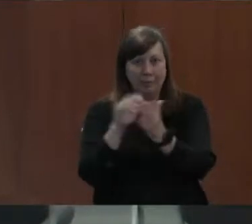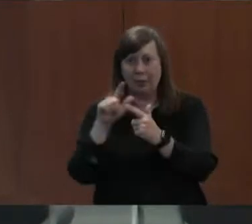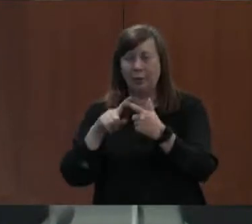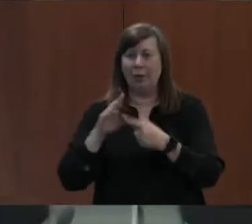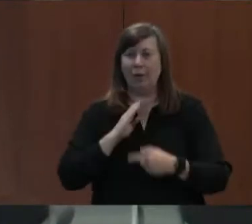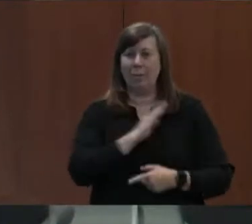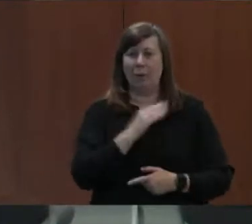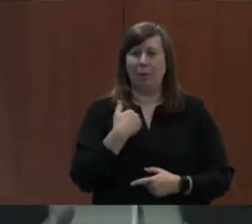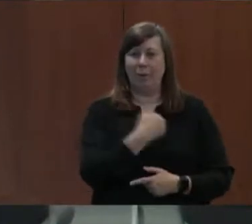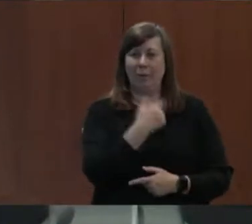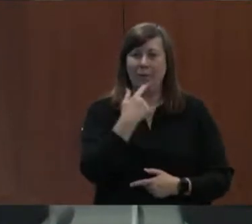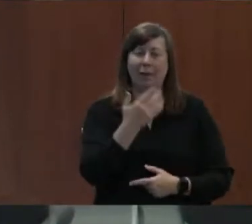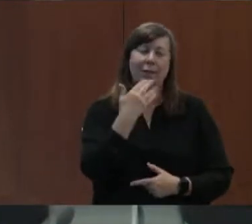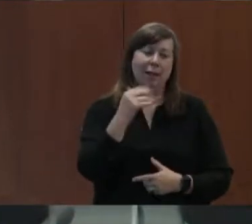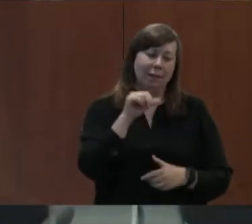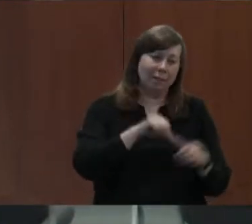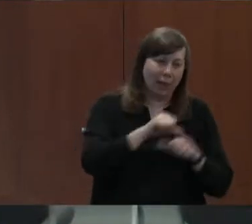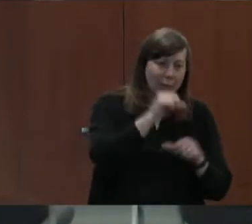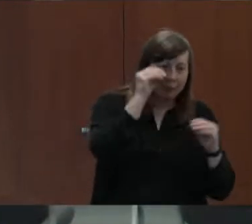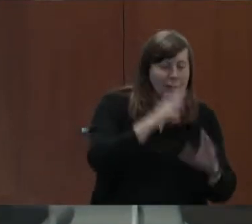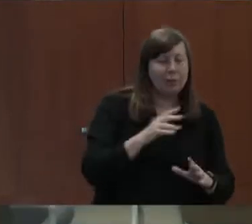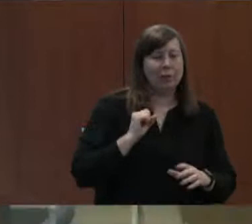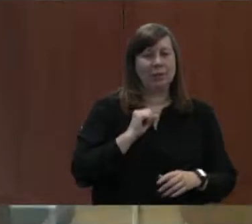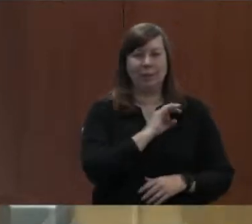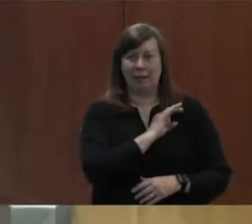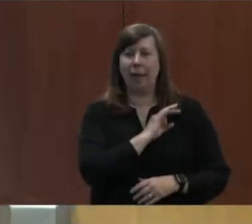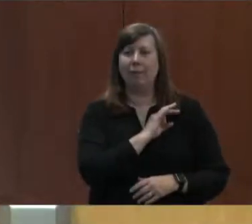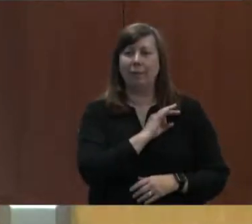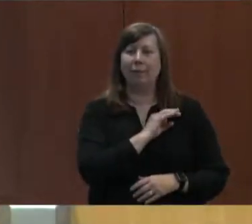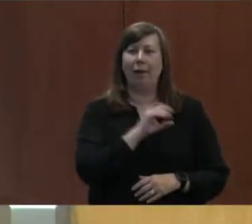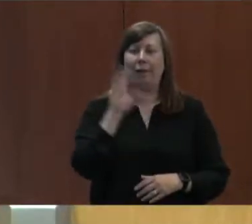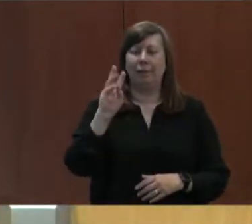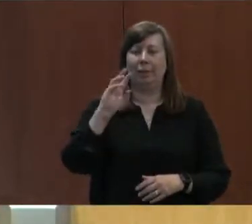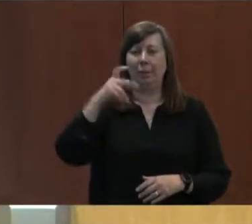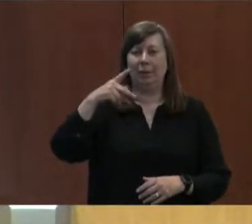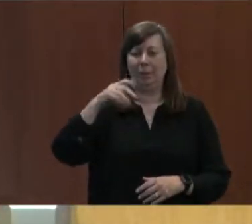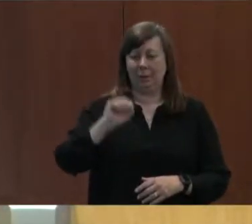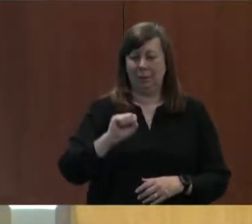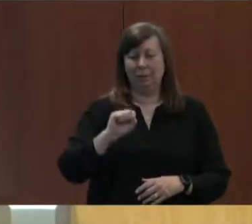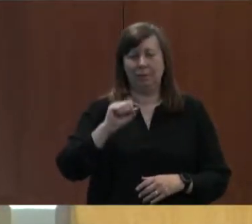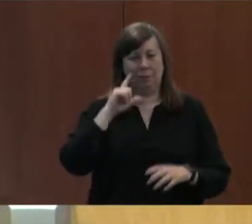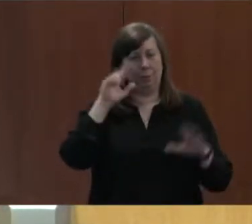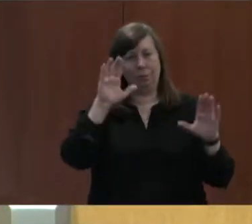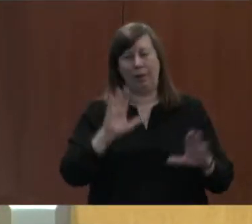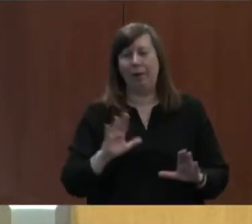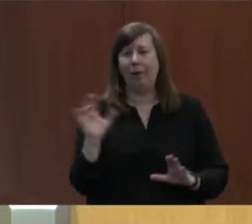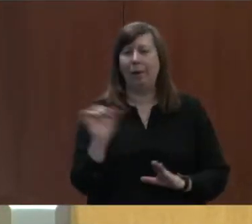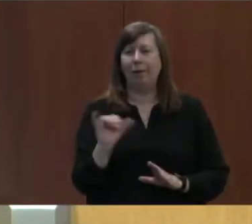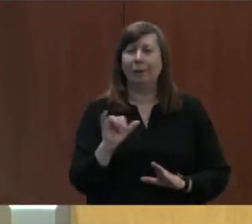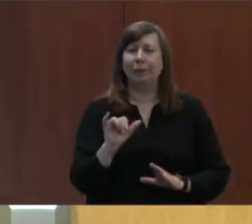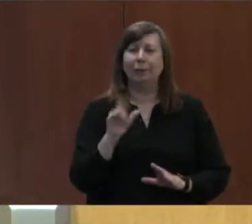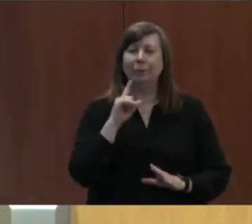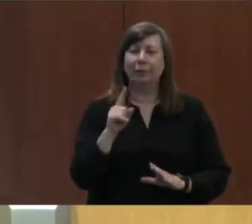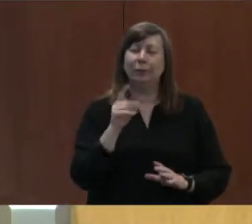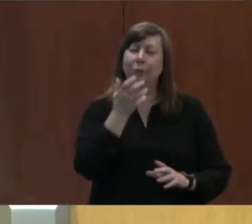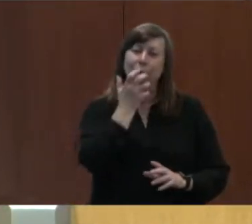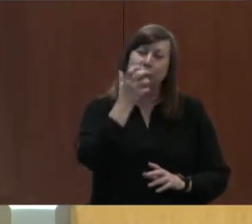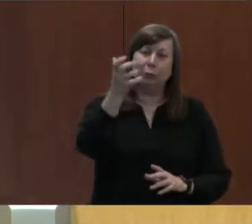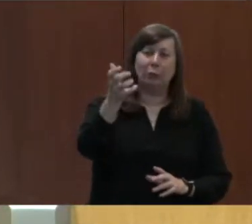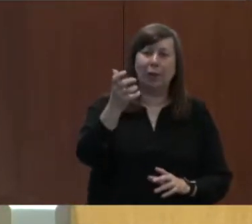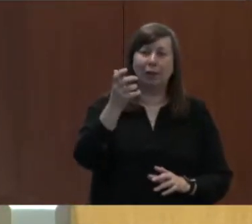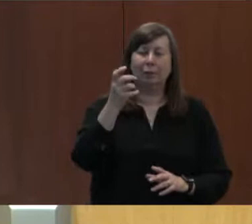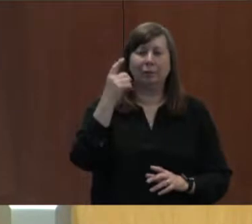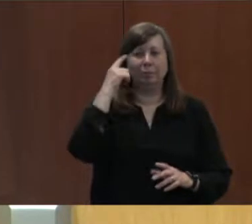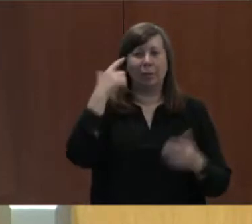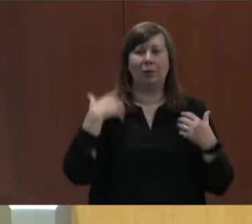board members have said thank you to all the teachers and all the other staff, which makes WCPS so great. I also want to give a quick shout out to the